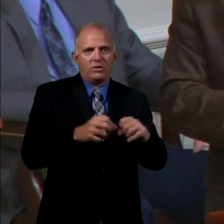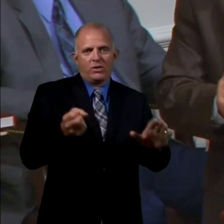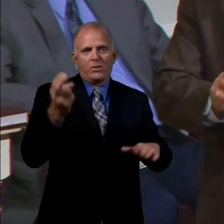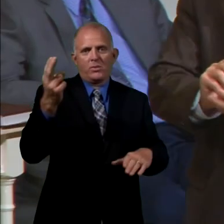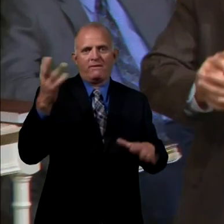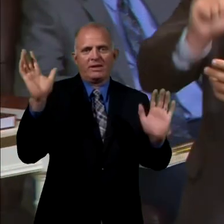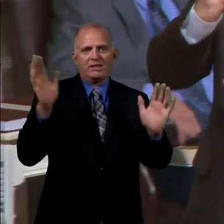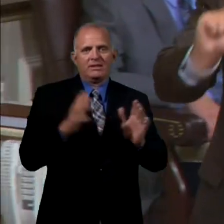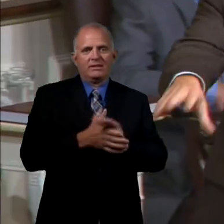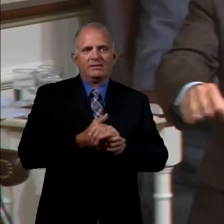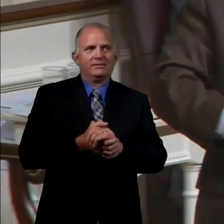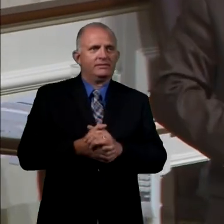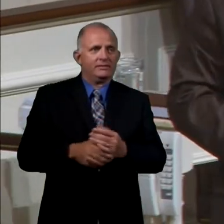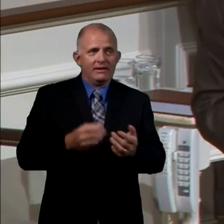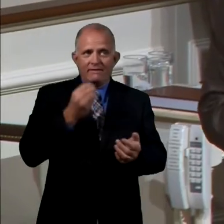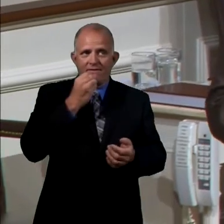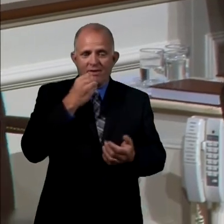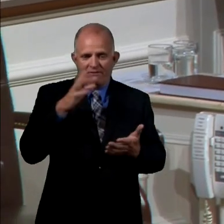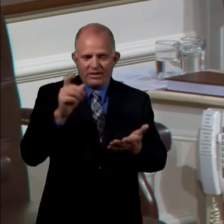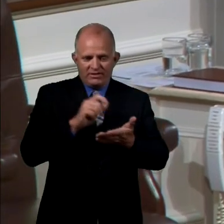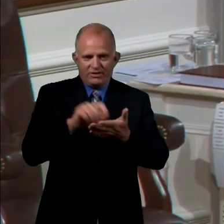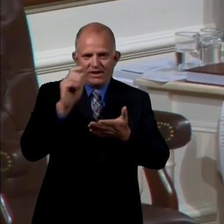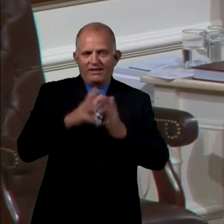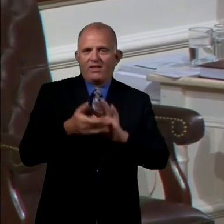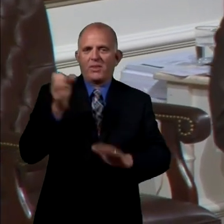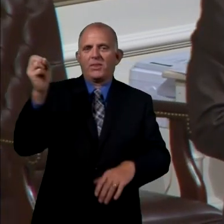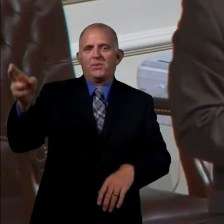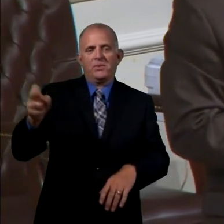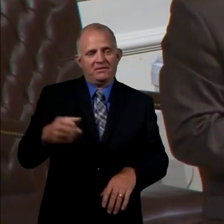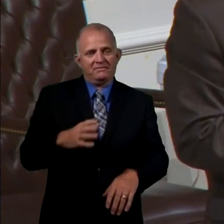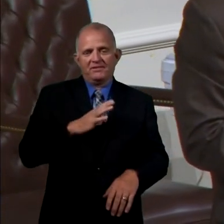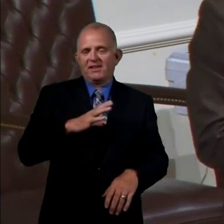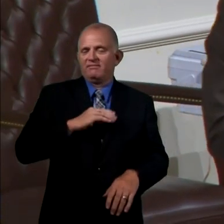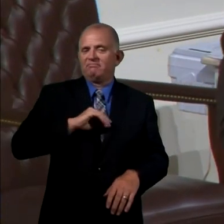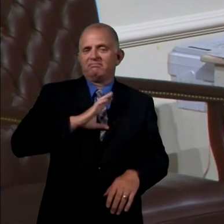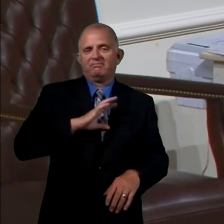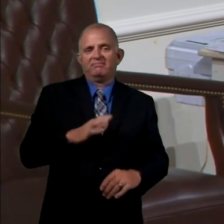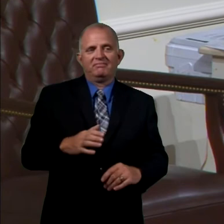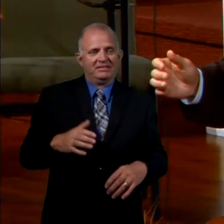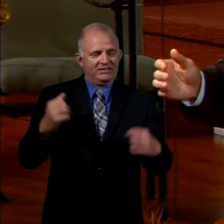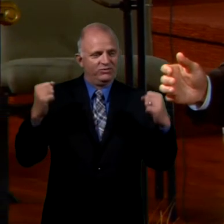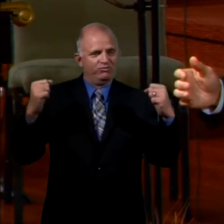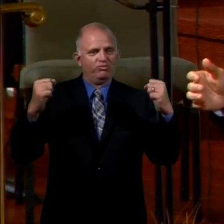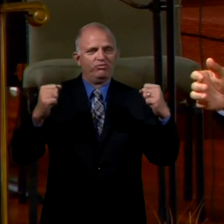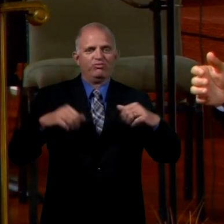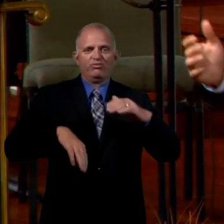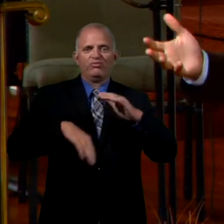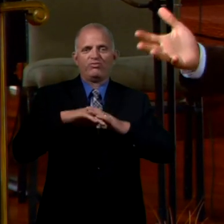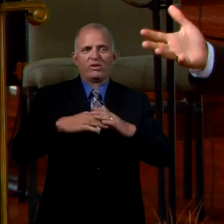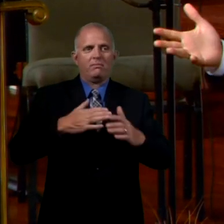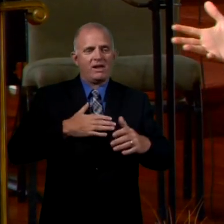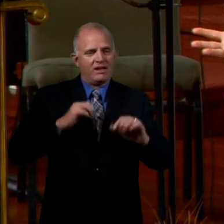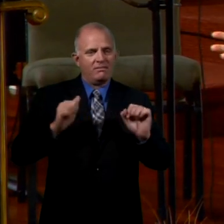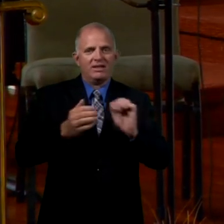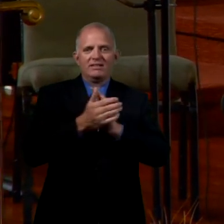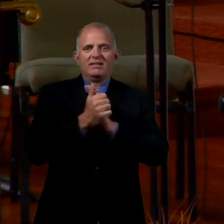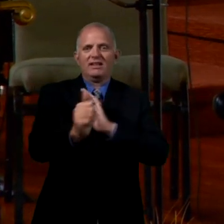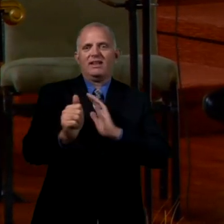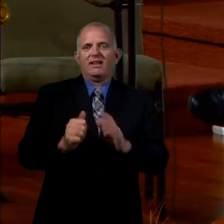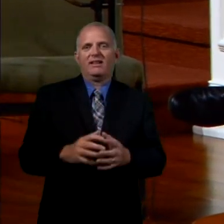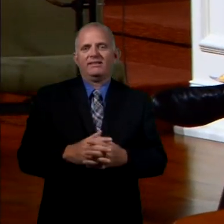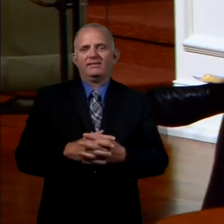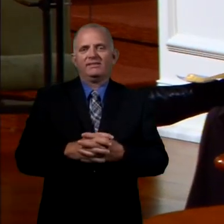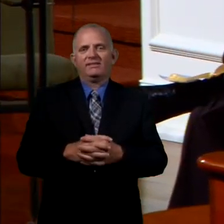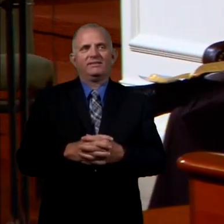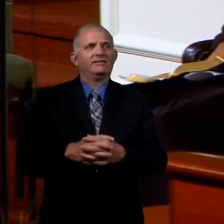Eat some food. Crumple it up. Throw it away. I'm hitting my potential today. You ever feel that way? You ever